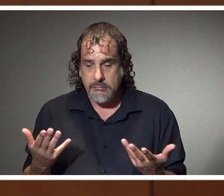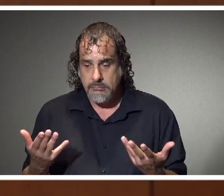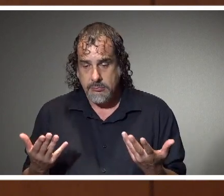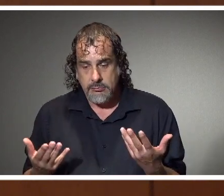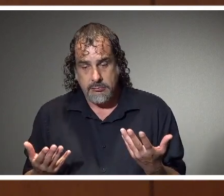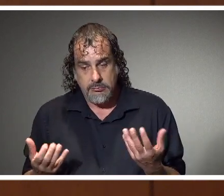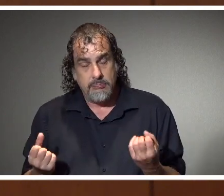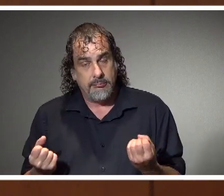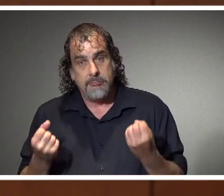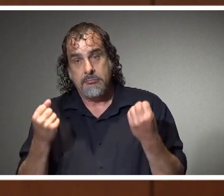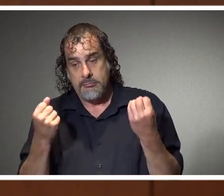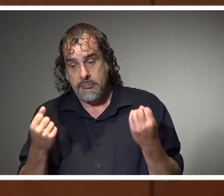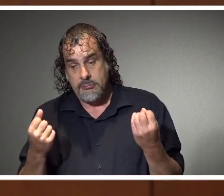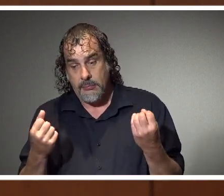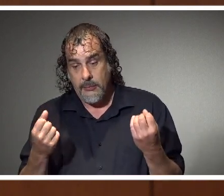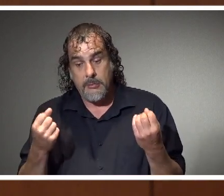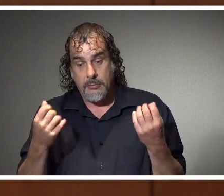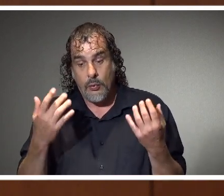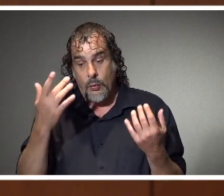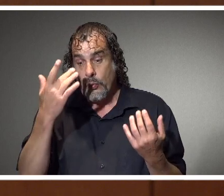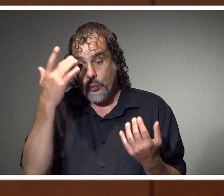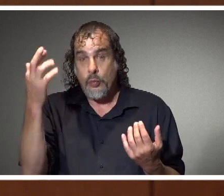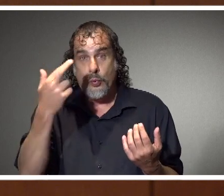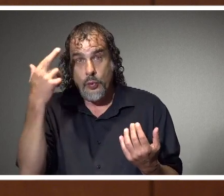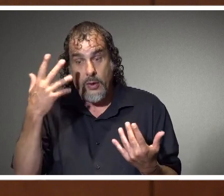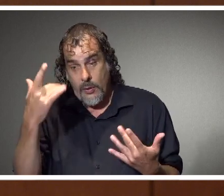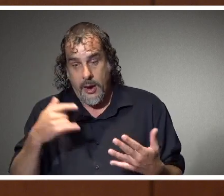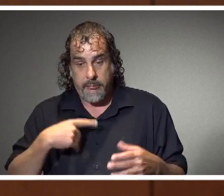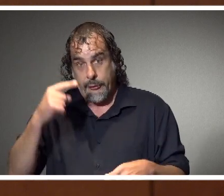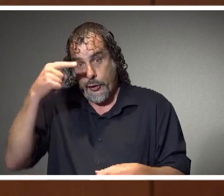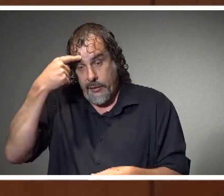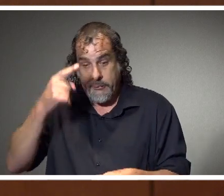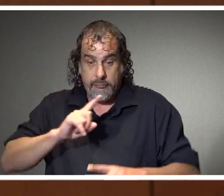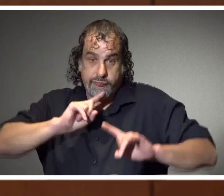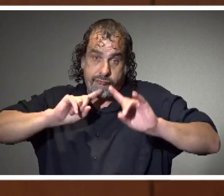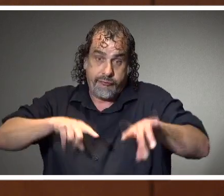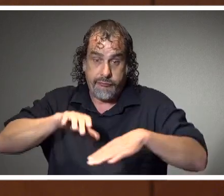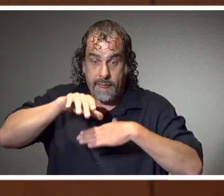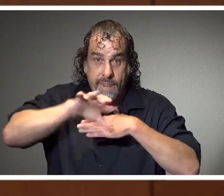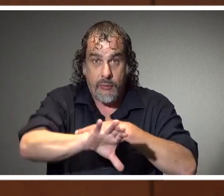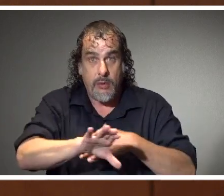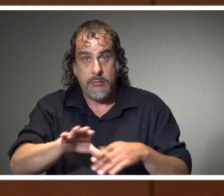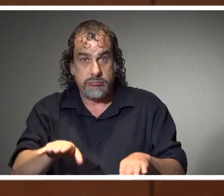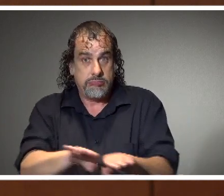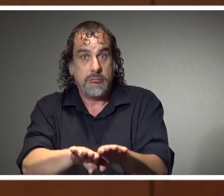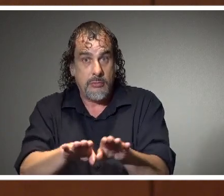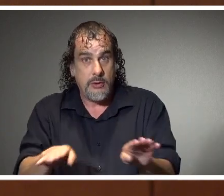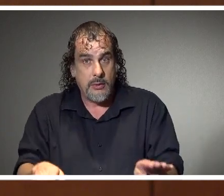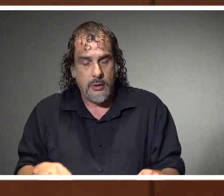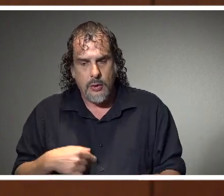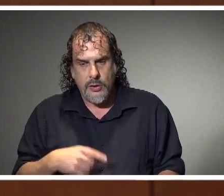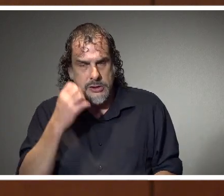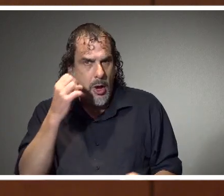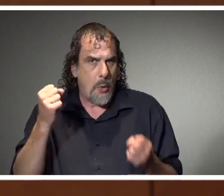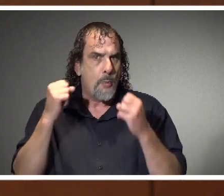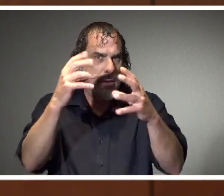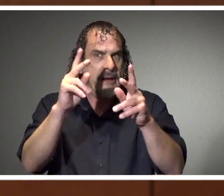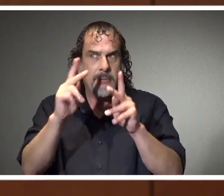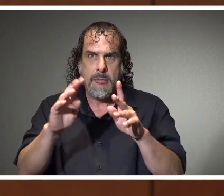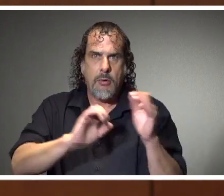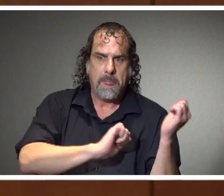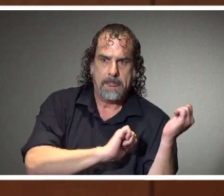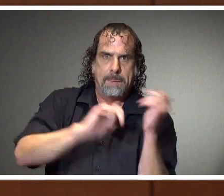many instances, because of government action, that they actually lost their jobs. Now, we did see a large number of individuals going back to